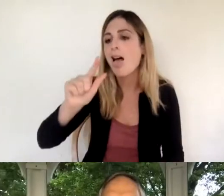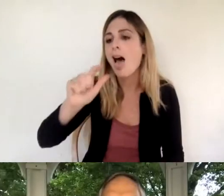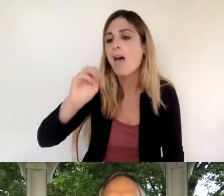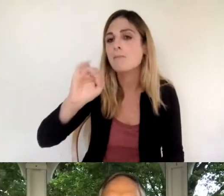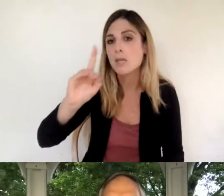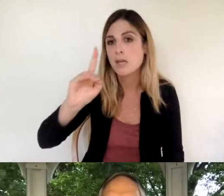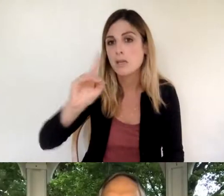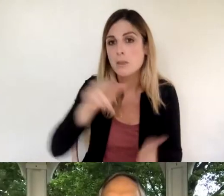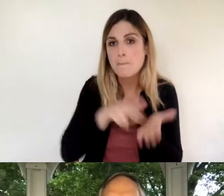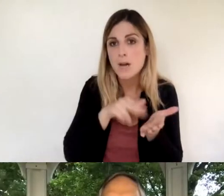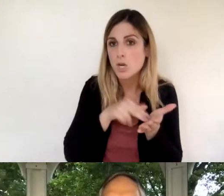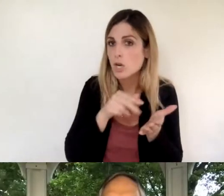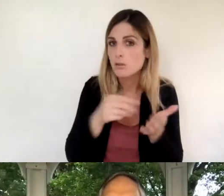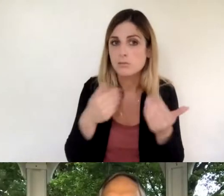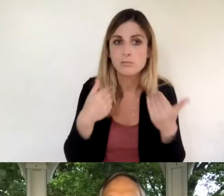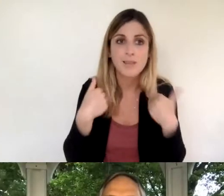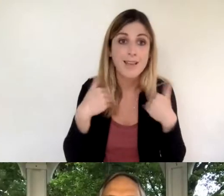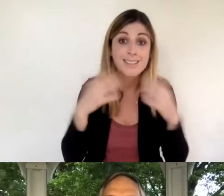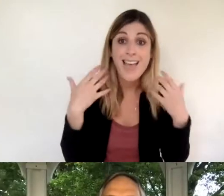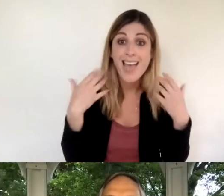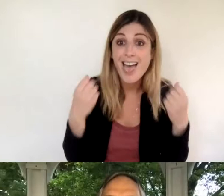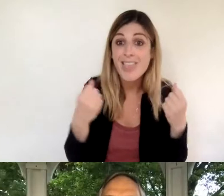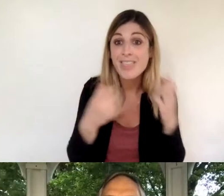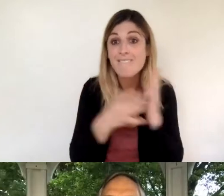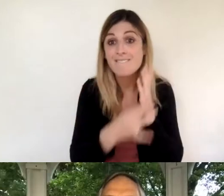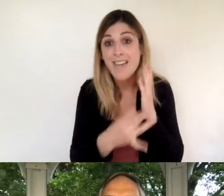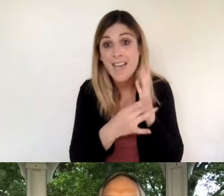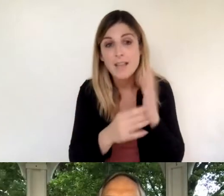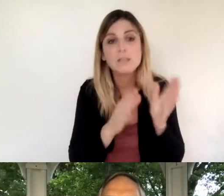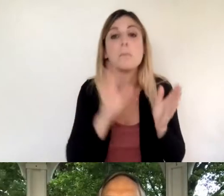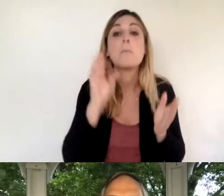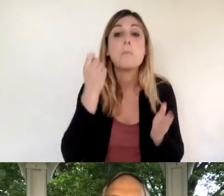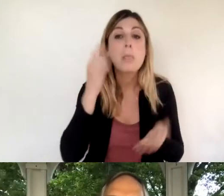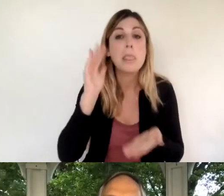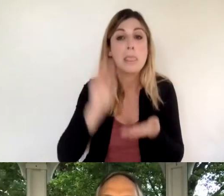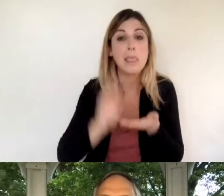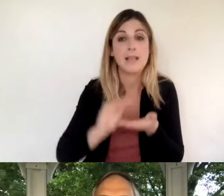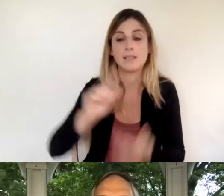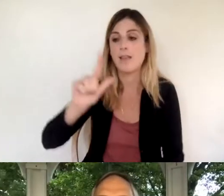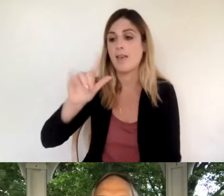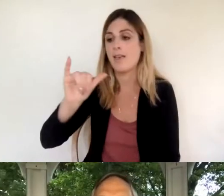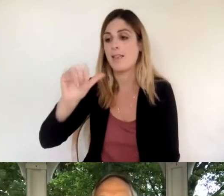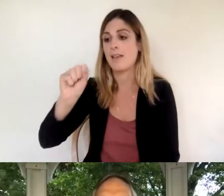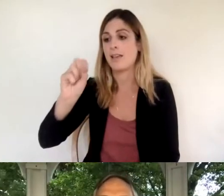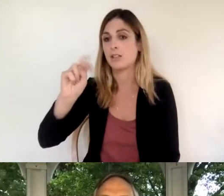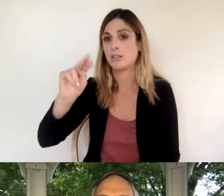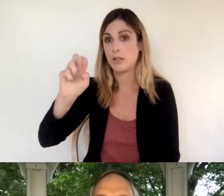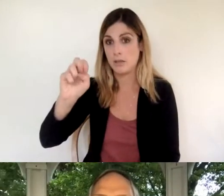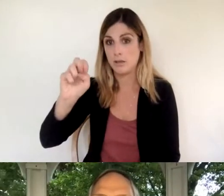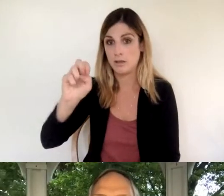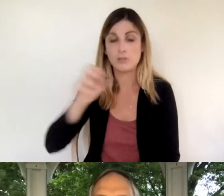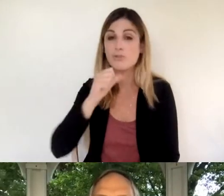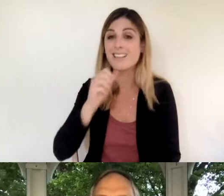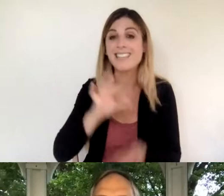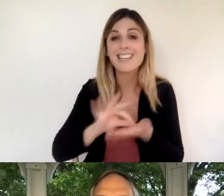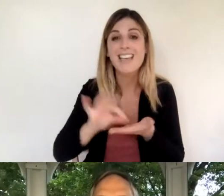and it is a really good source of protein, but it doesn't have as much lysine as peanut butter. So we don't count it as a legume. But, I wouldn't sweat